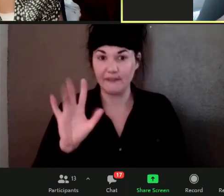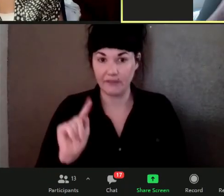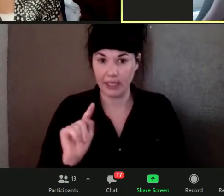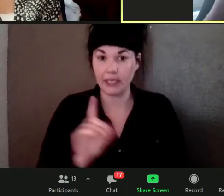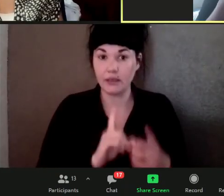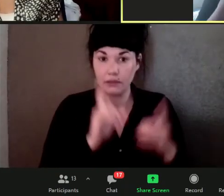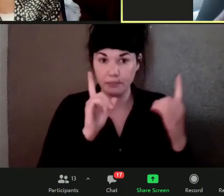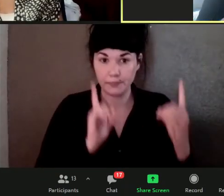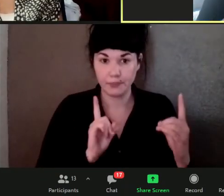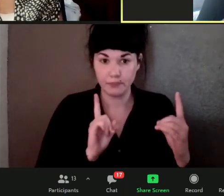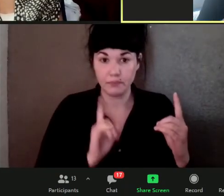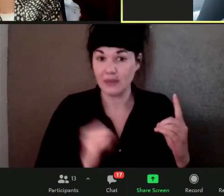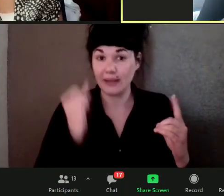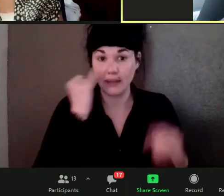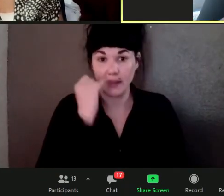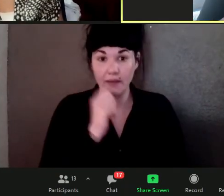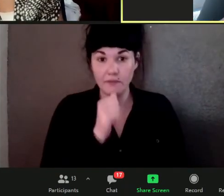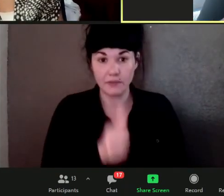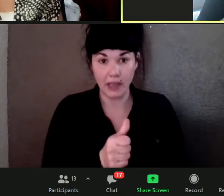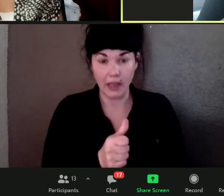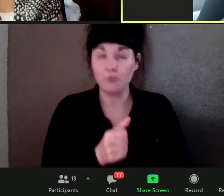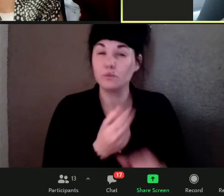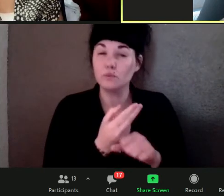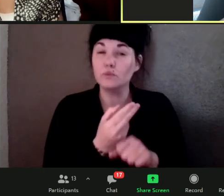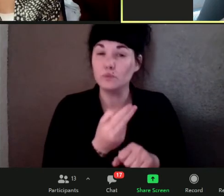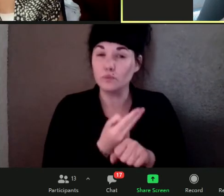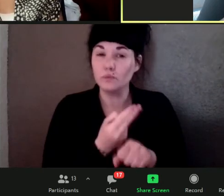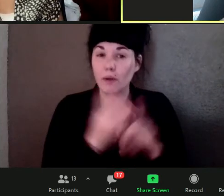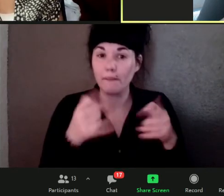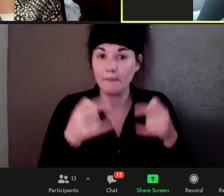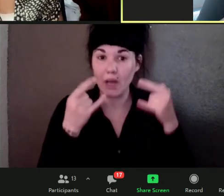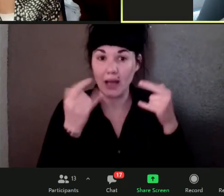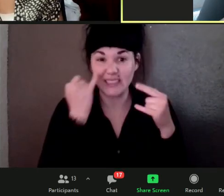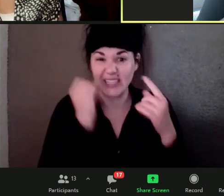not, wearing a mask when you're closer.